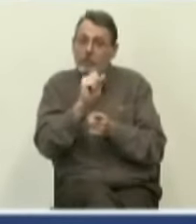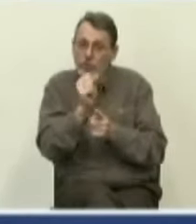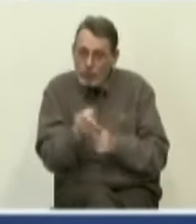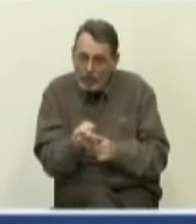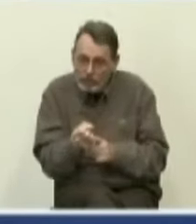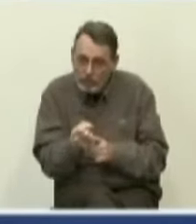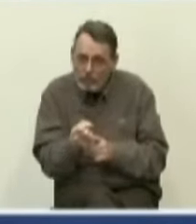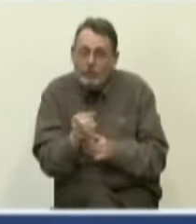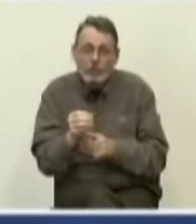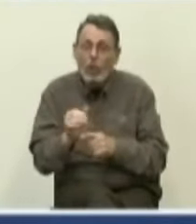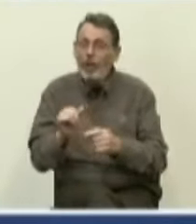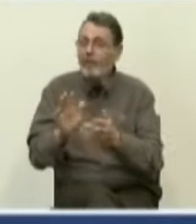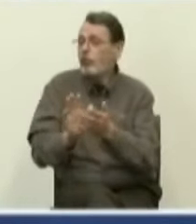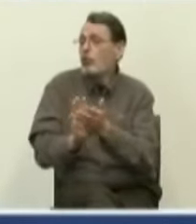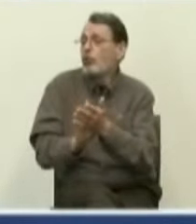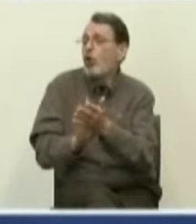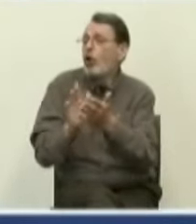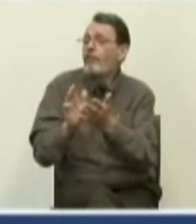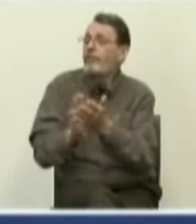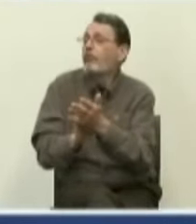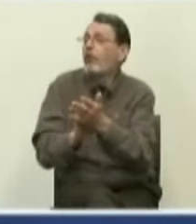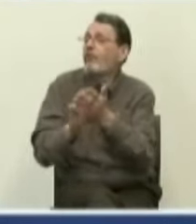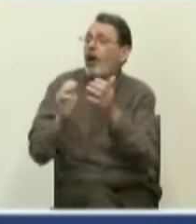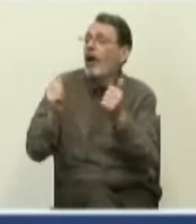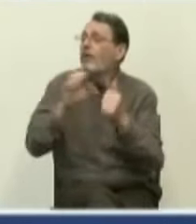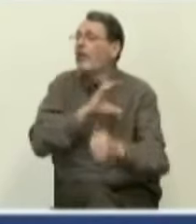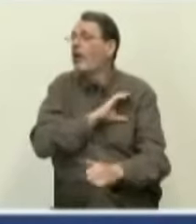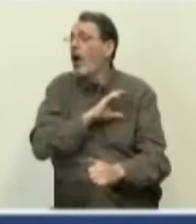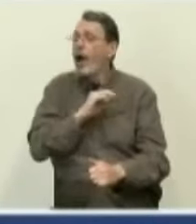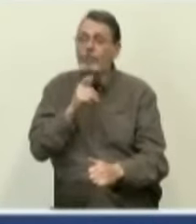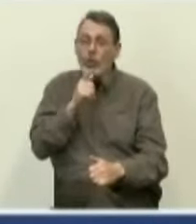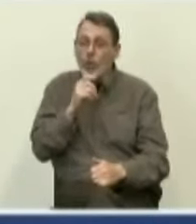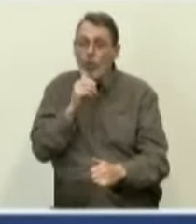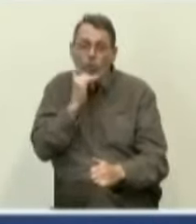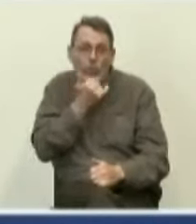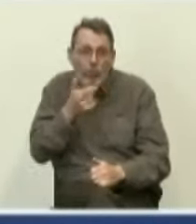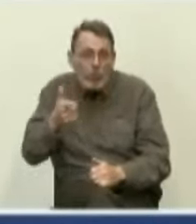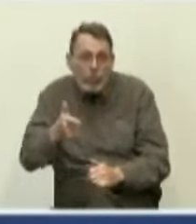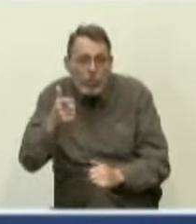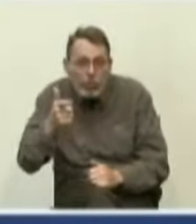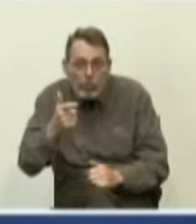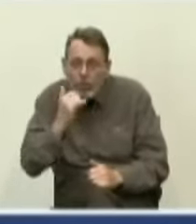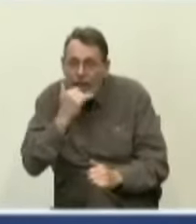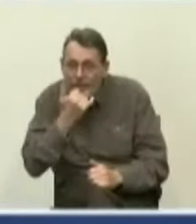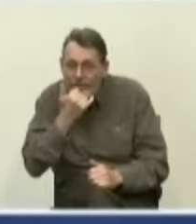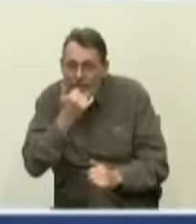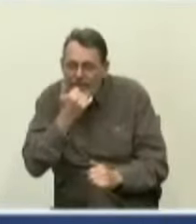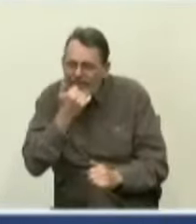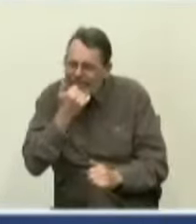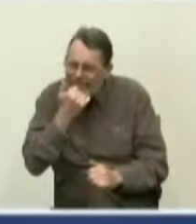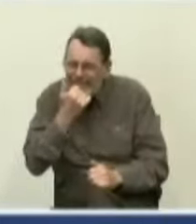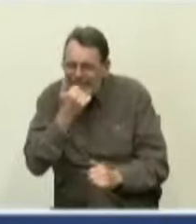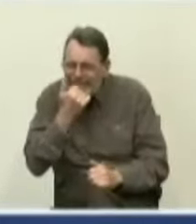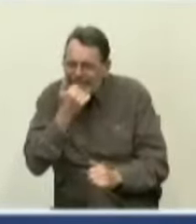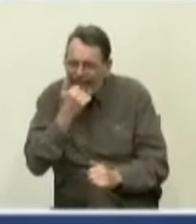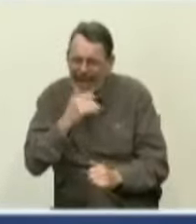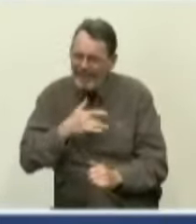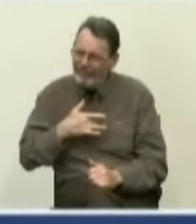here glorifying these cops that discharge their firearm accidentally, I feel some type of way about